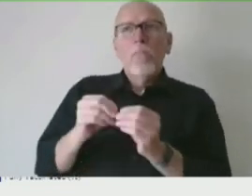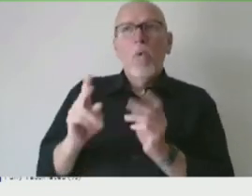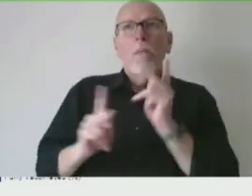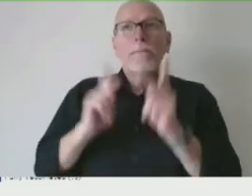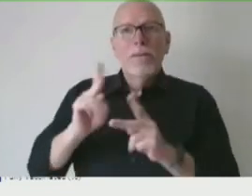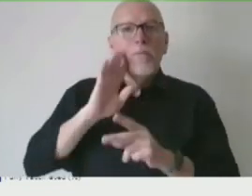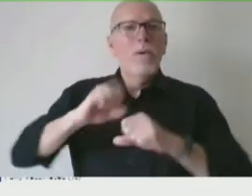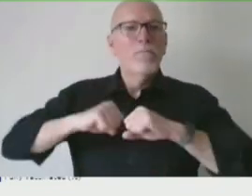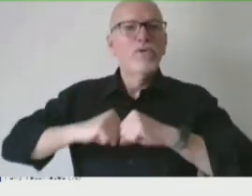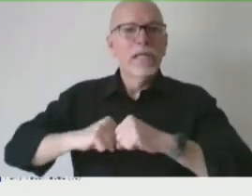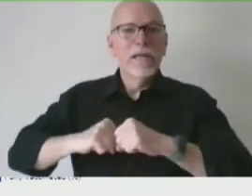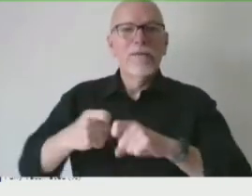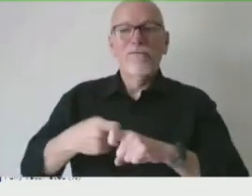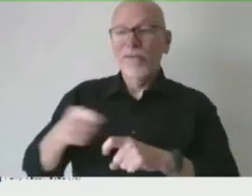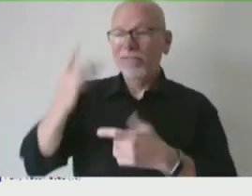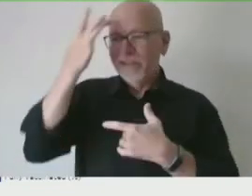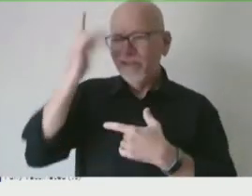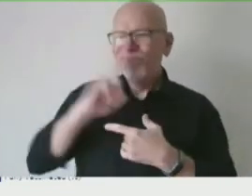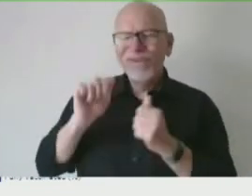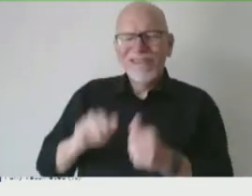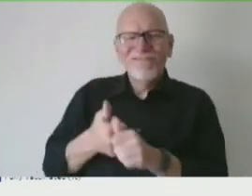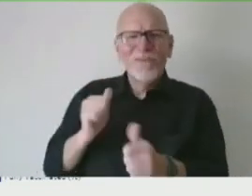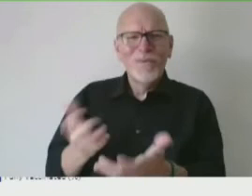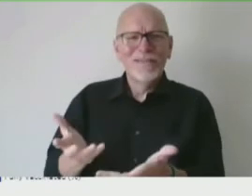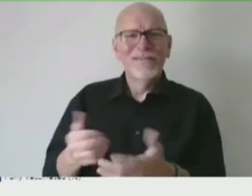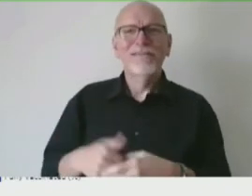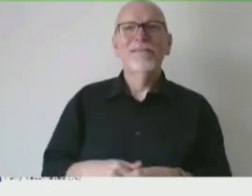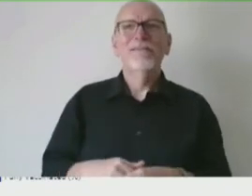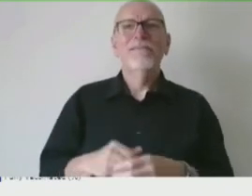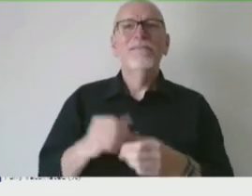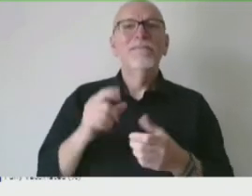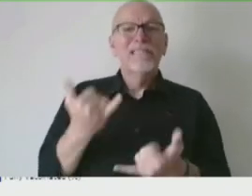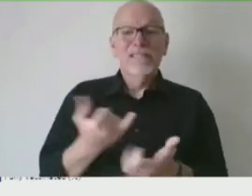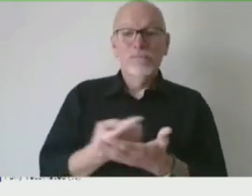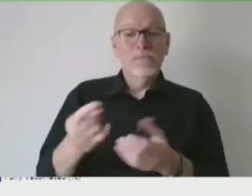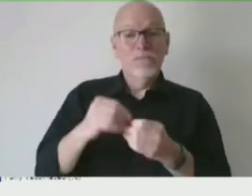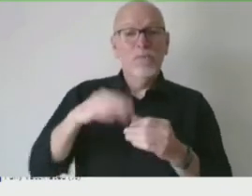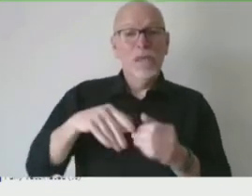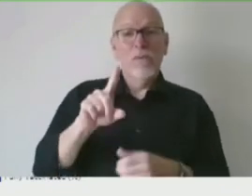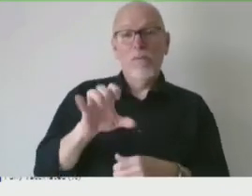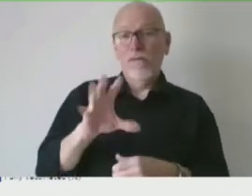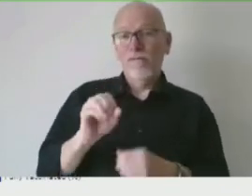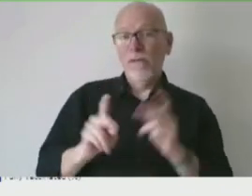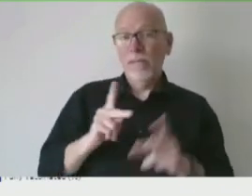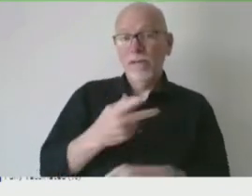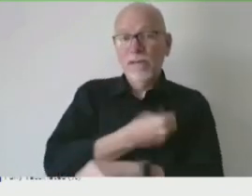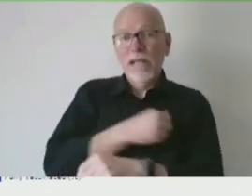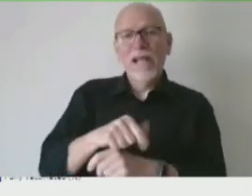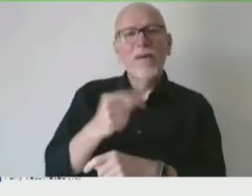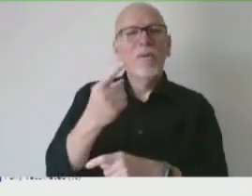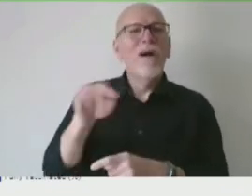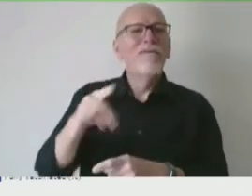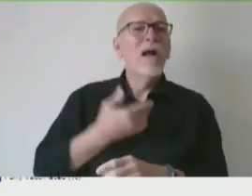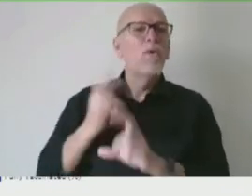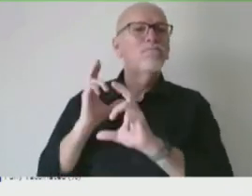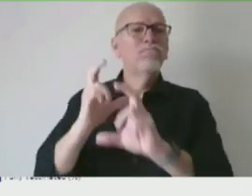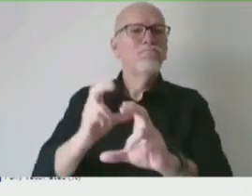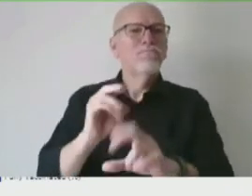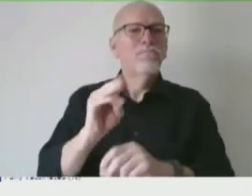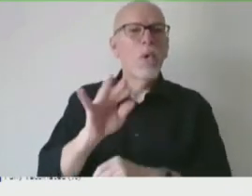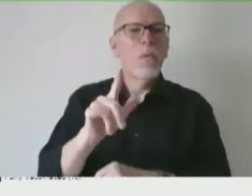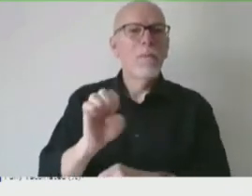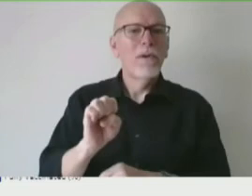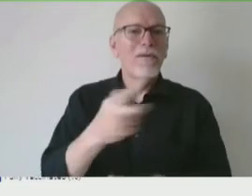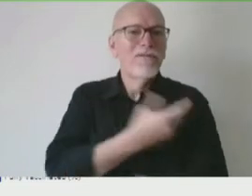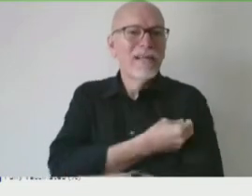that are easily preventable. Just this week, more than 150 people received a vaccine at one of our 4 mobile vaccination clinics on